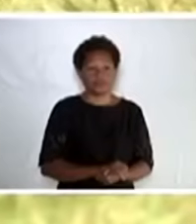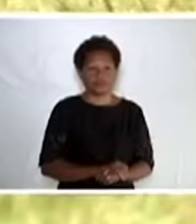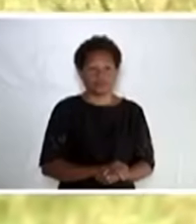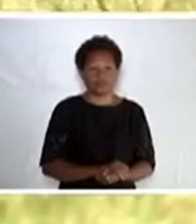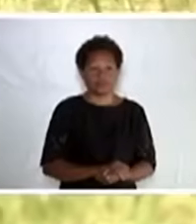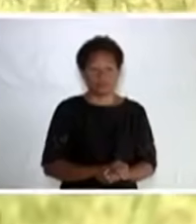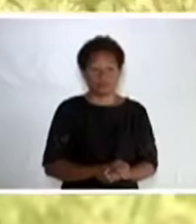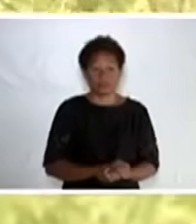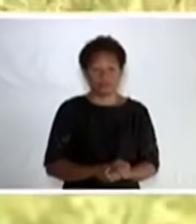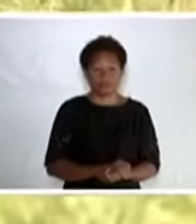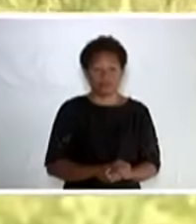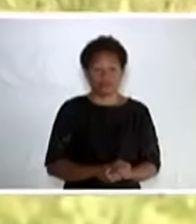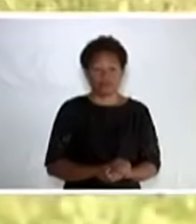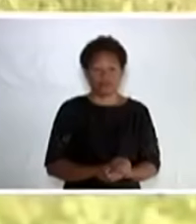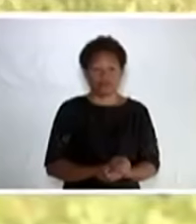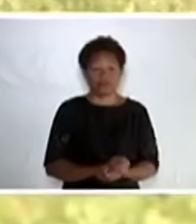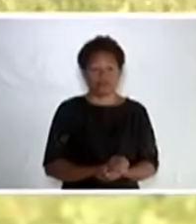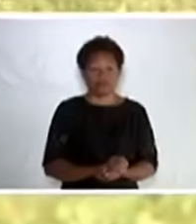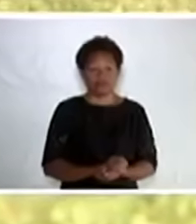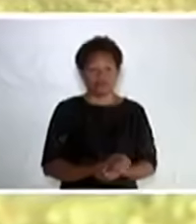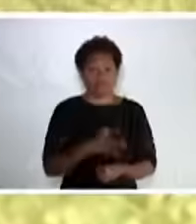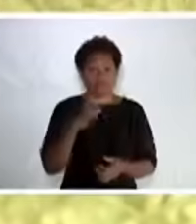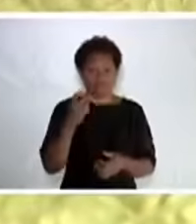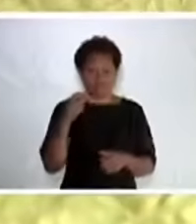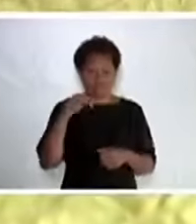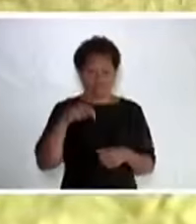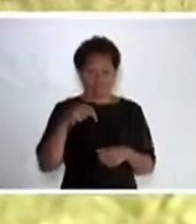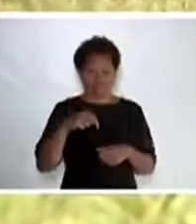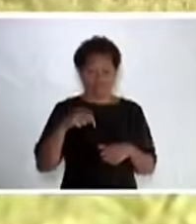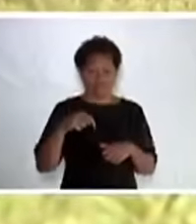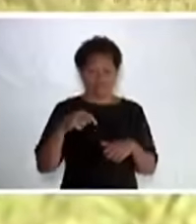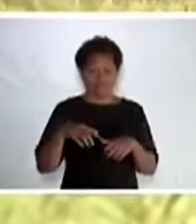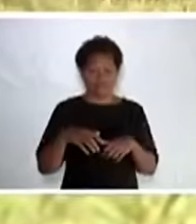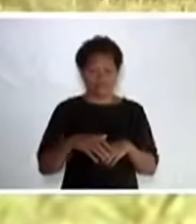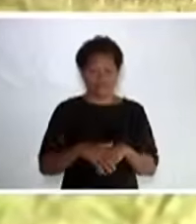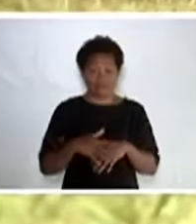The 4th detachment of the